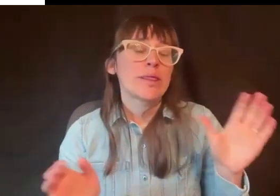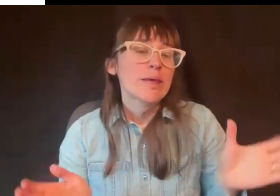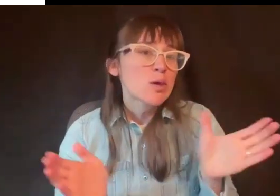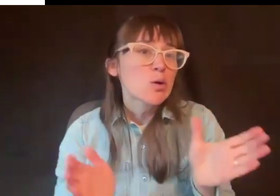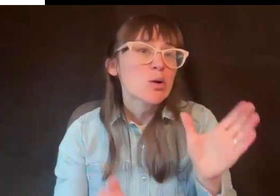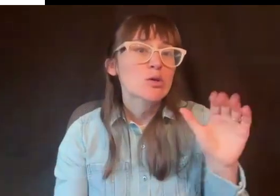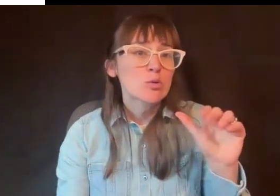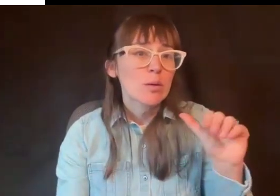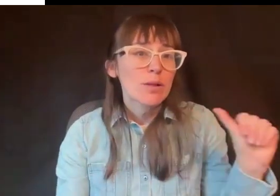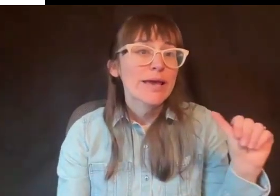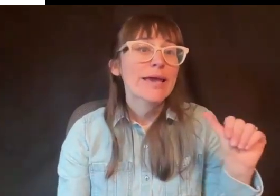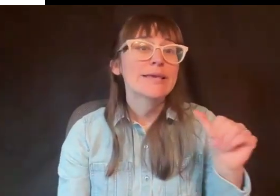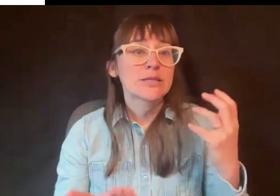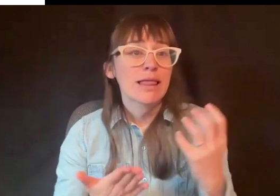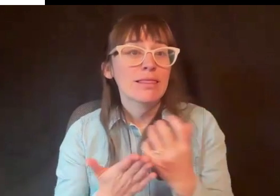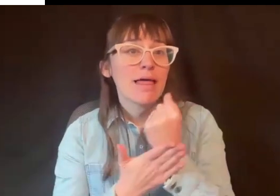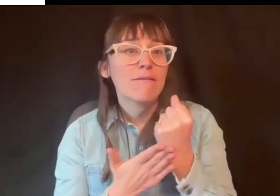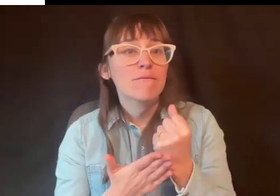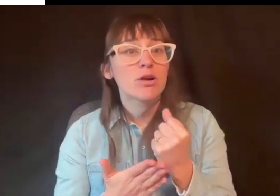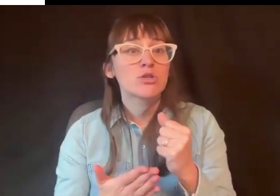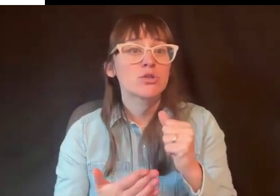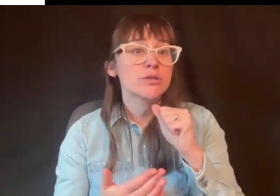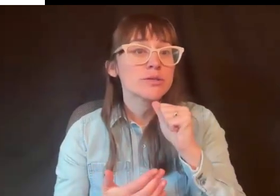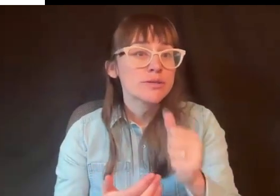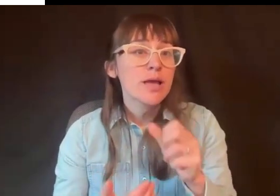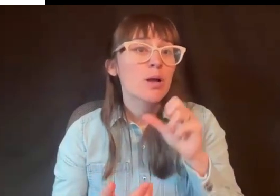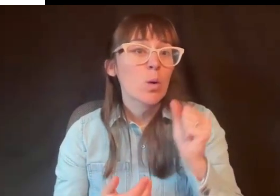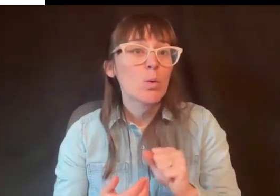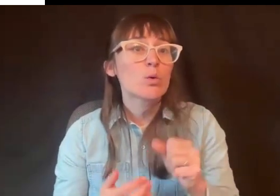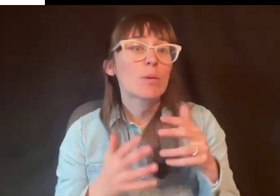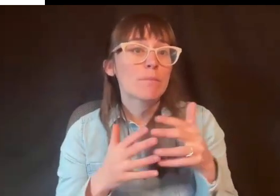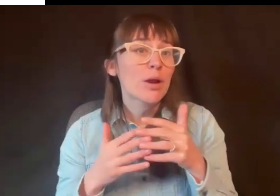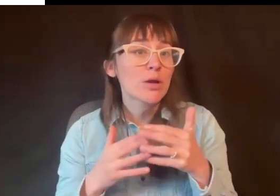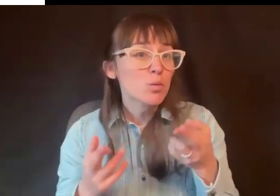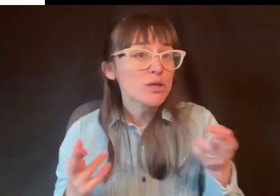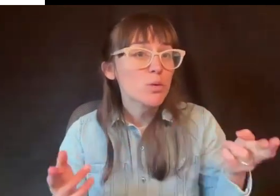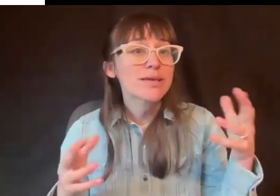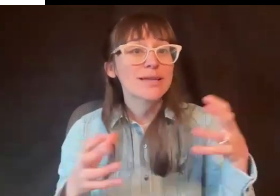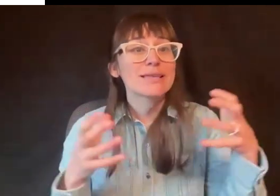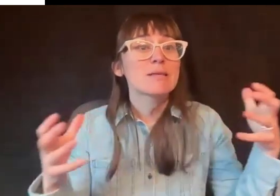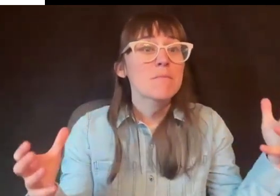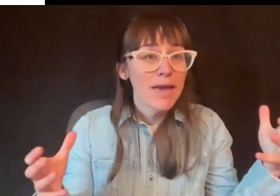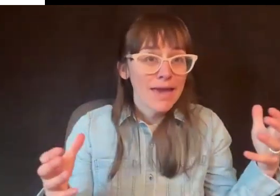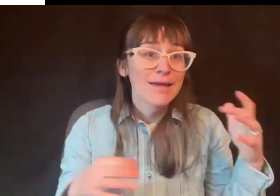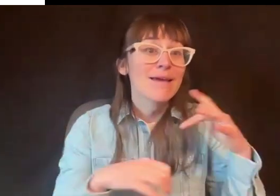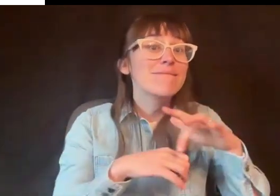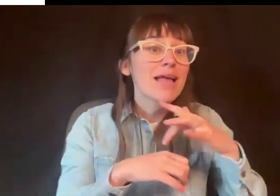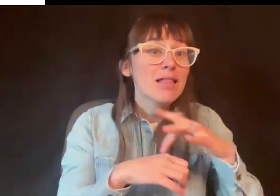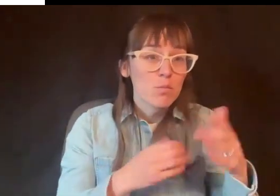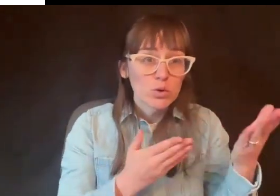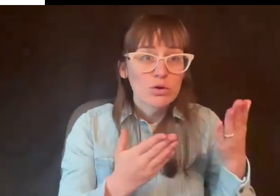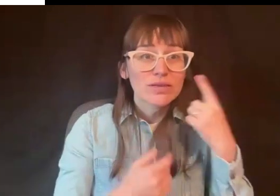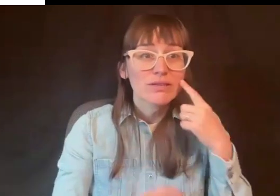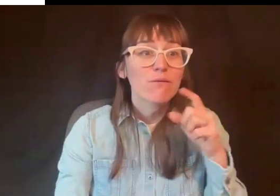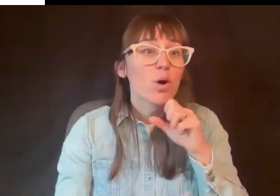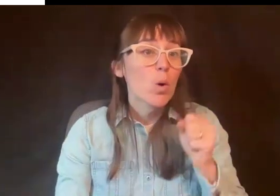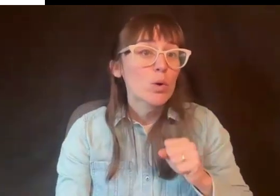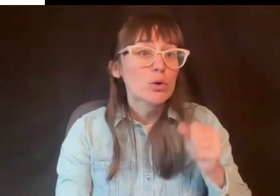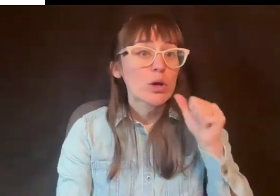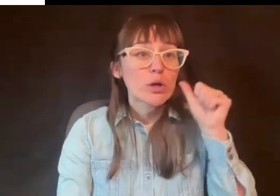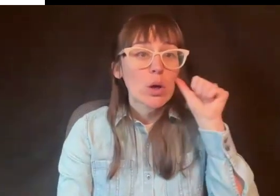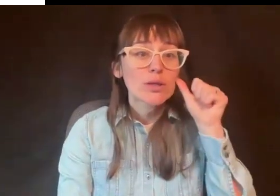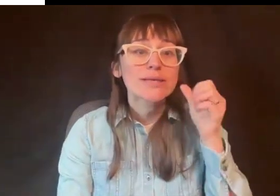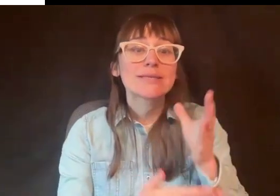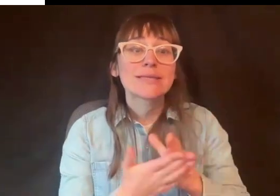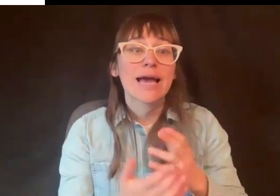non-Older Americans Act resources to further expand the availability of services for older adults. Section 212 of the Act